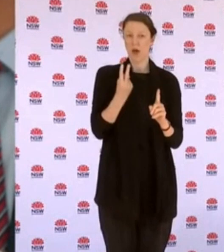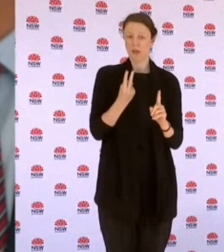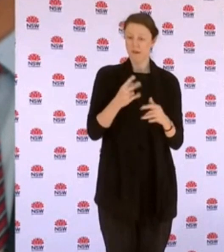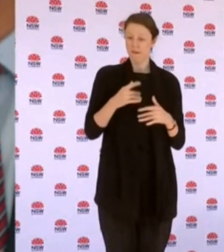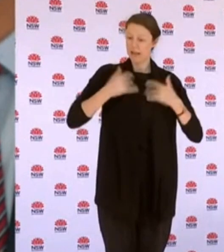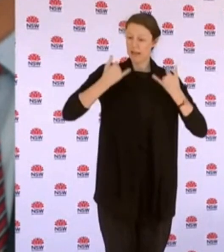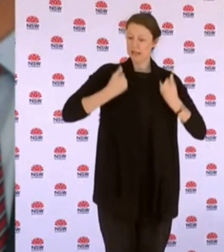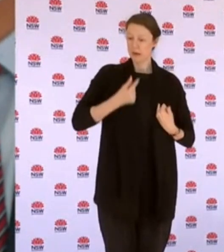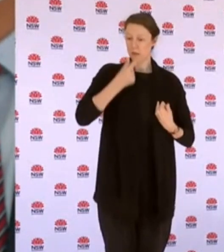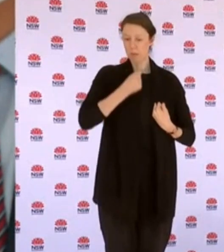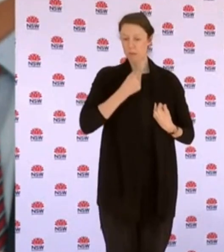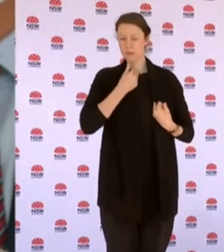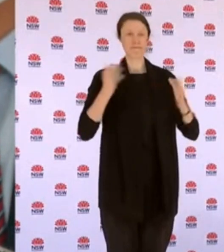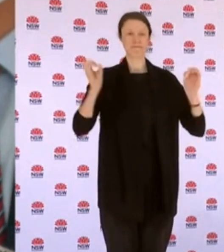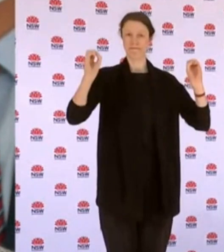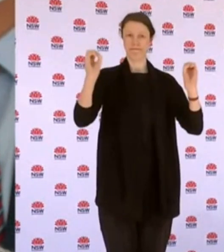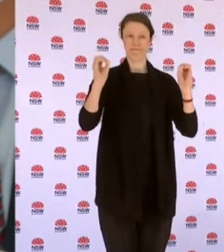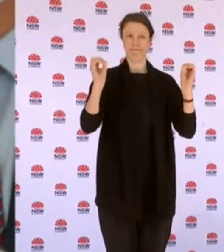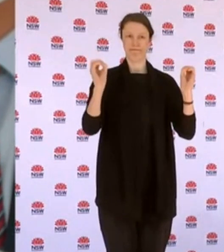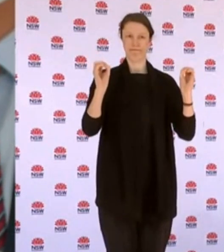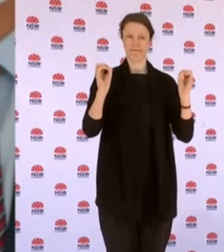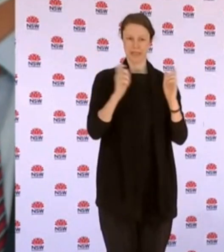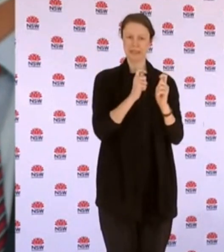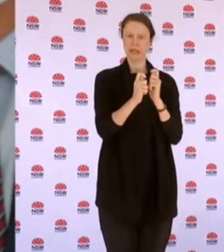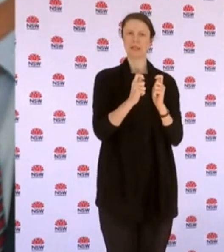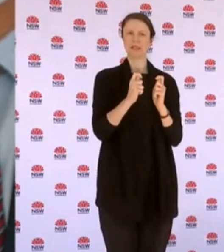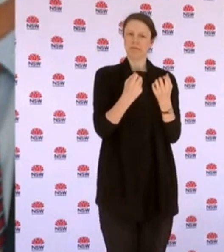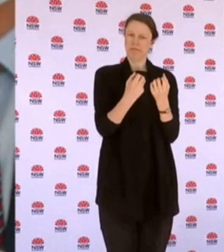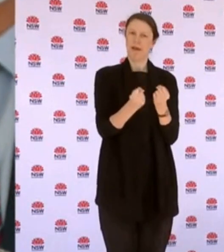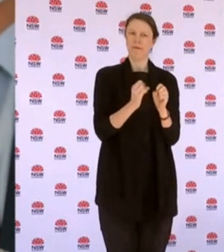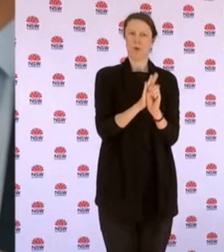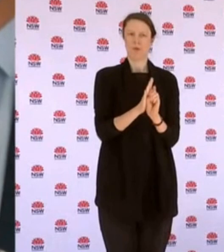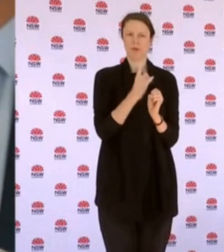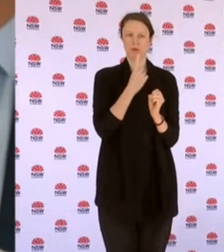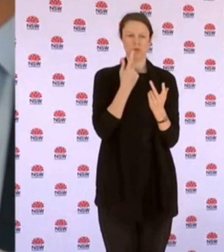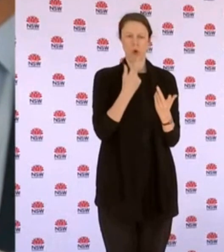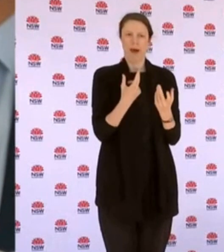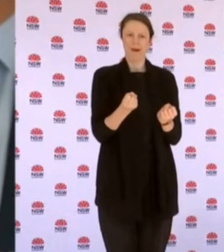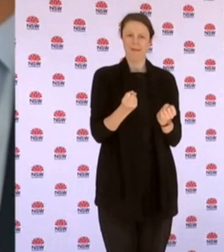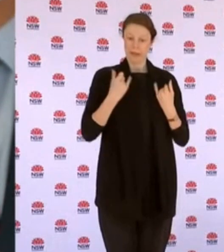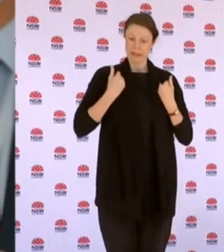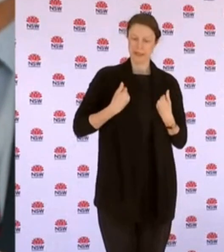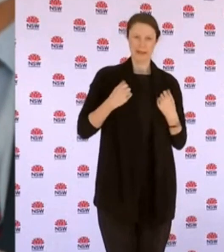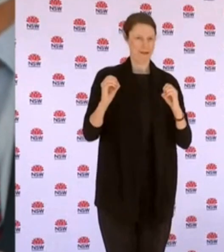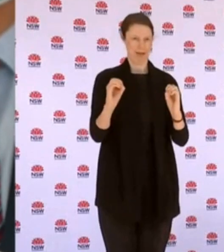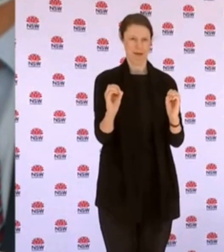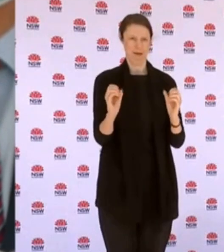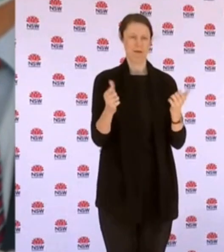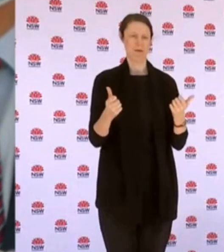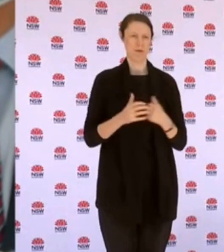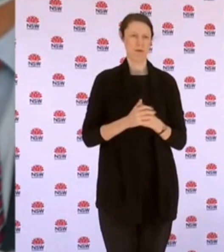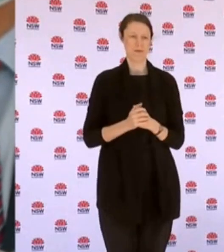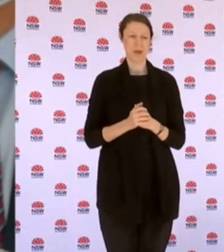status update on that person's condition. But we know the vaccines are highly effective in protecting against